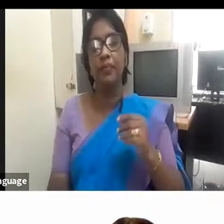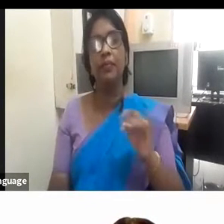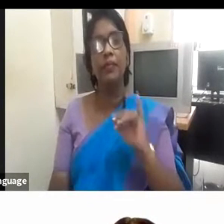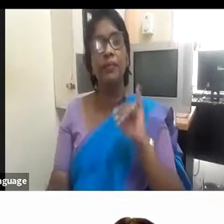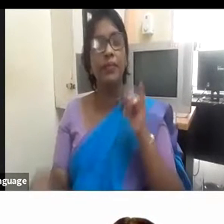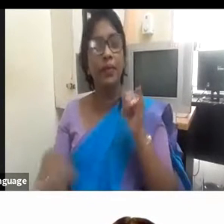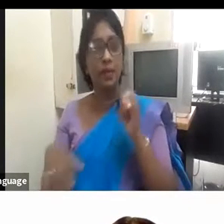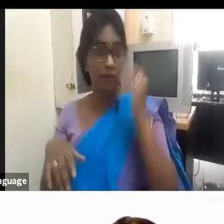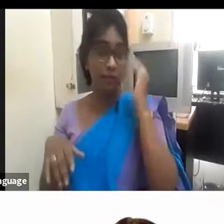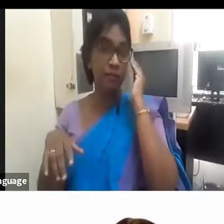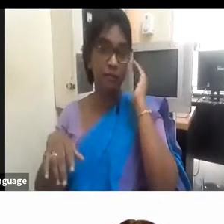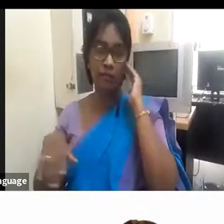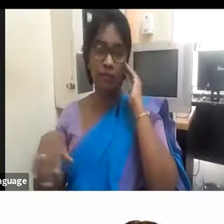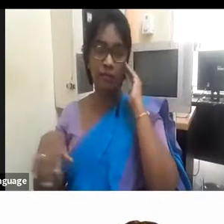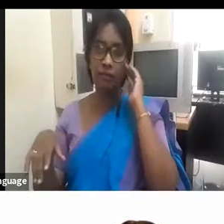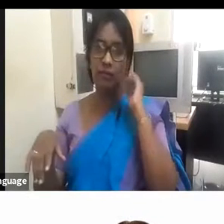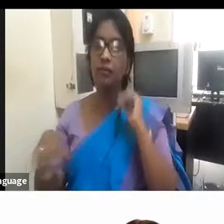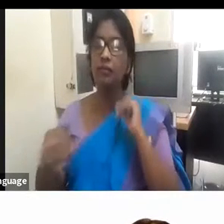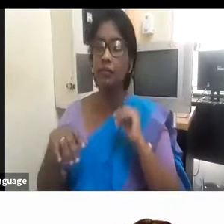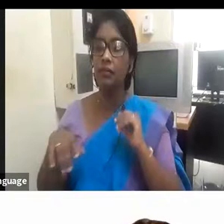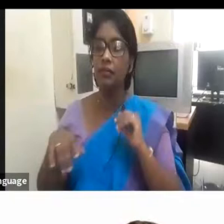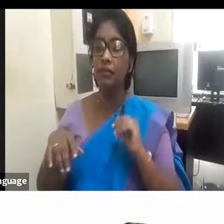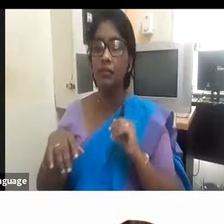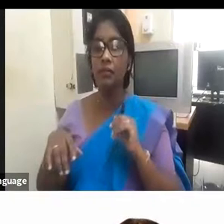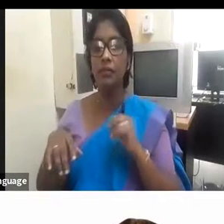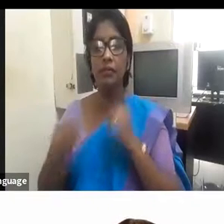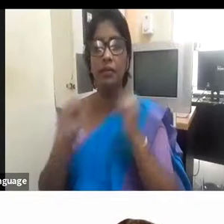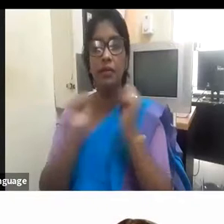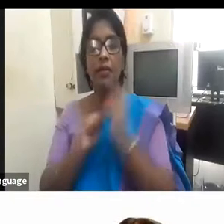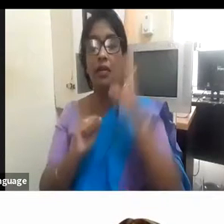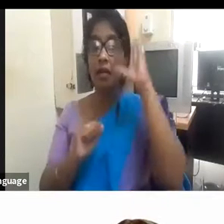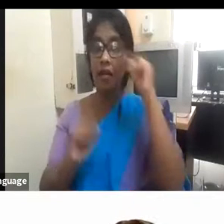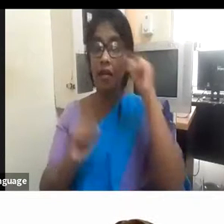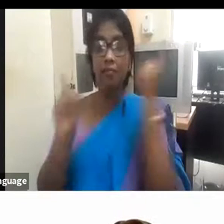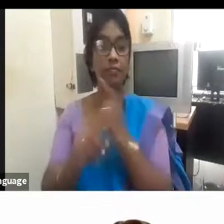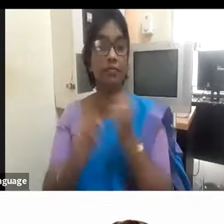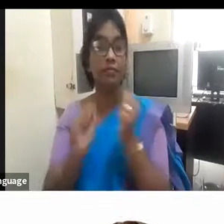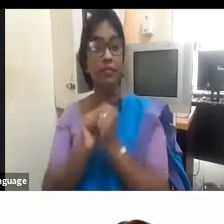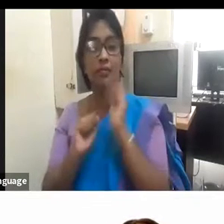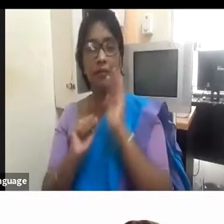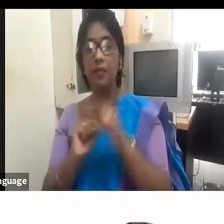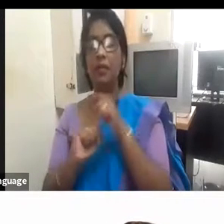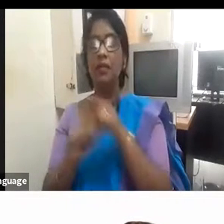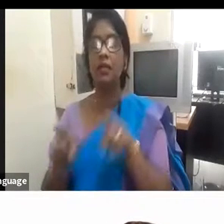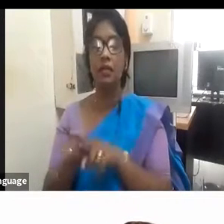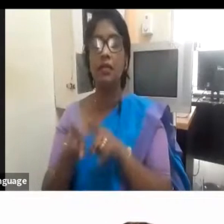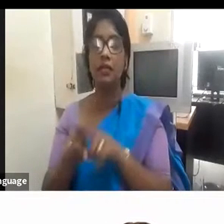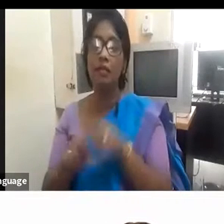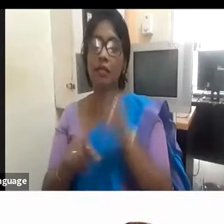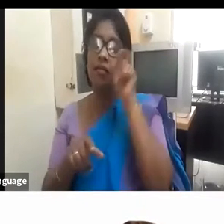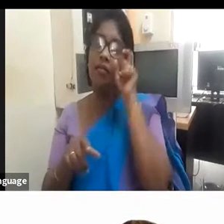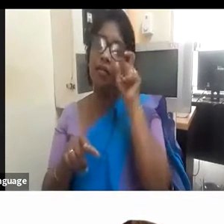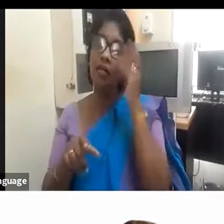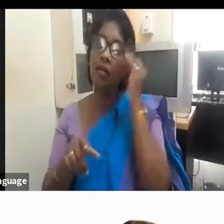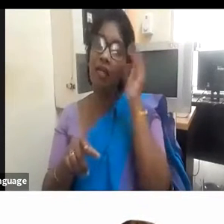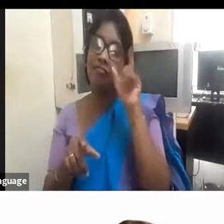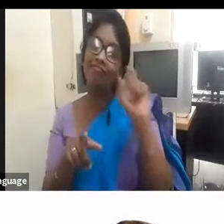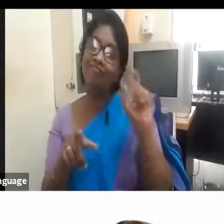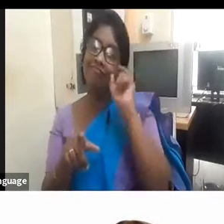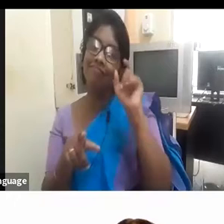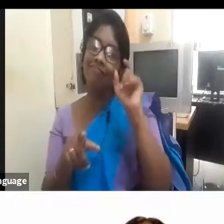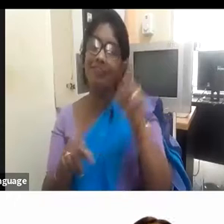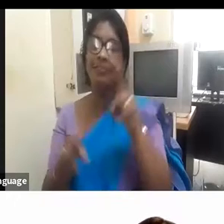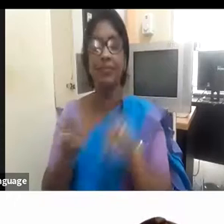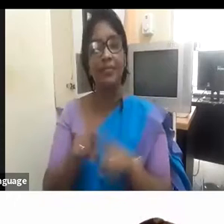record how they work. Then they just stare at them, so these are normal issues.